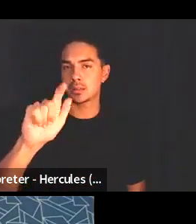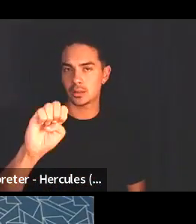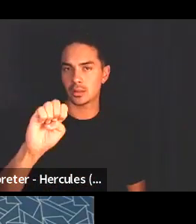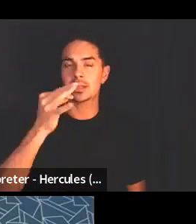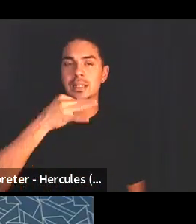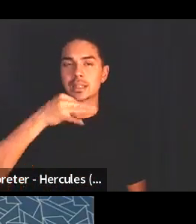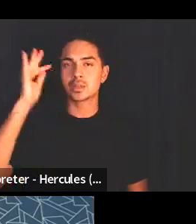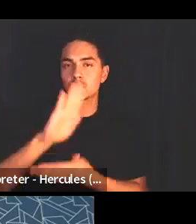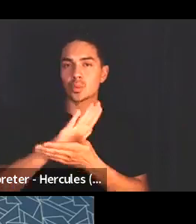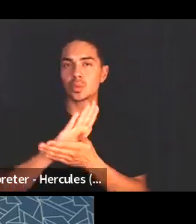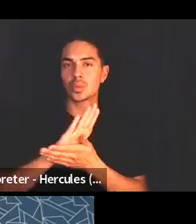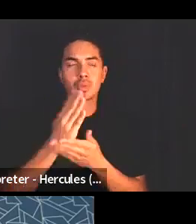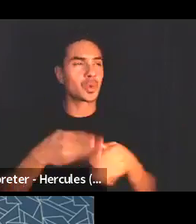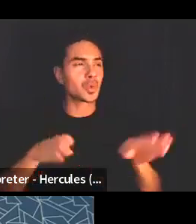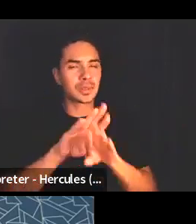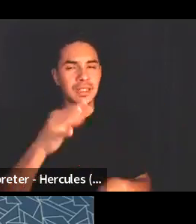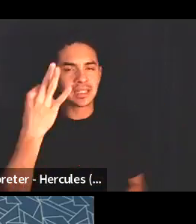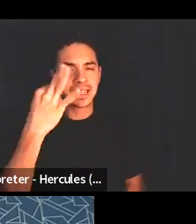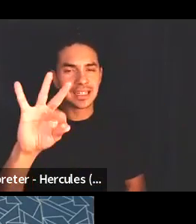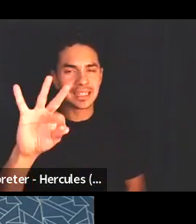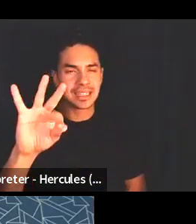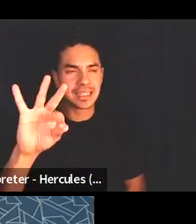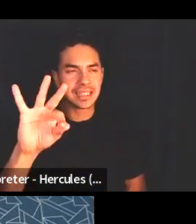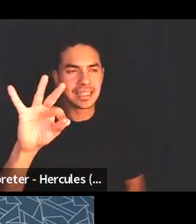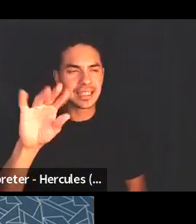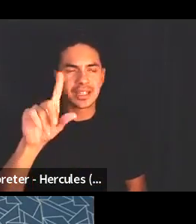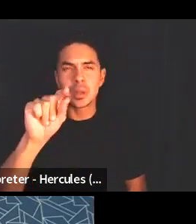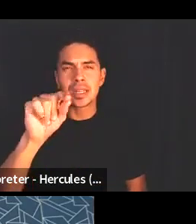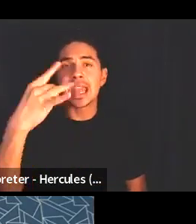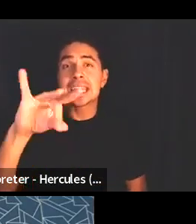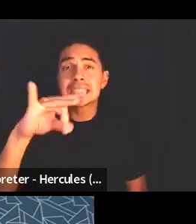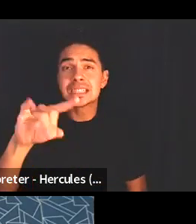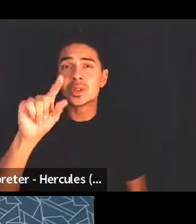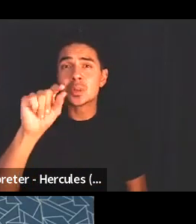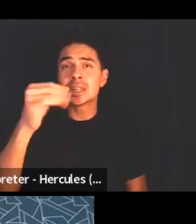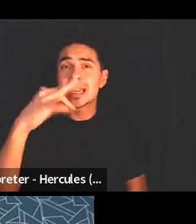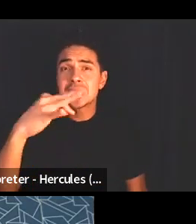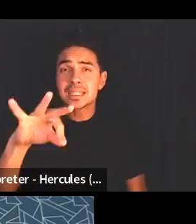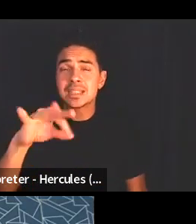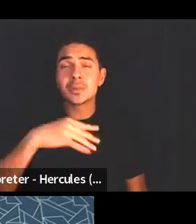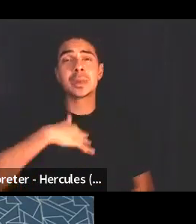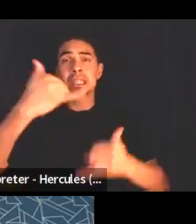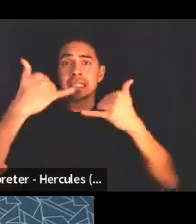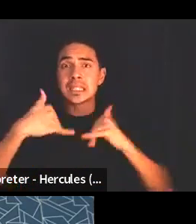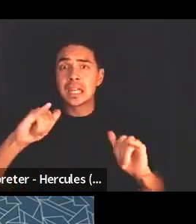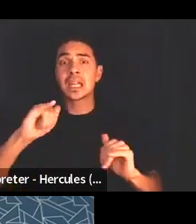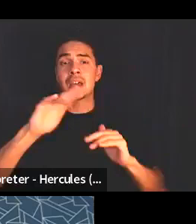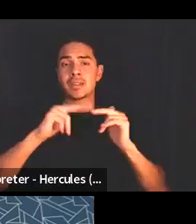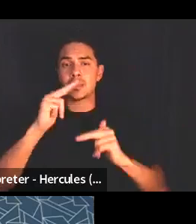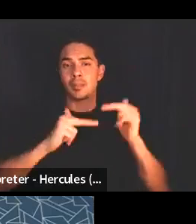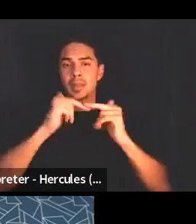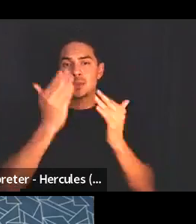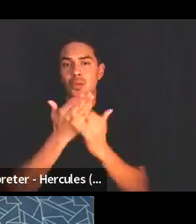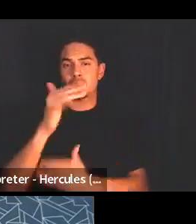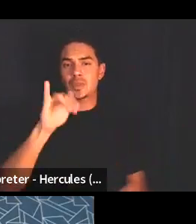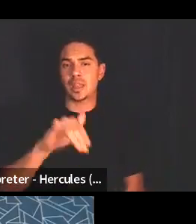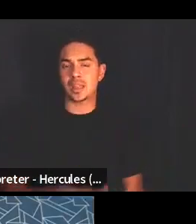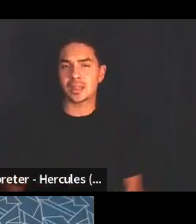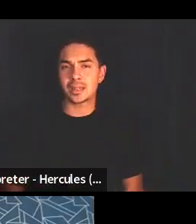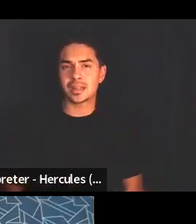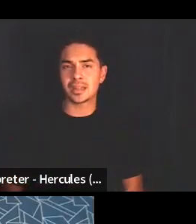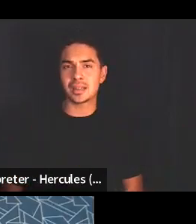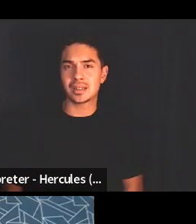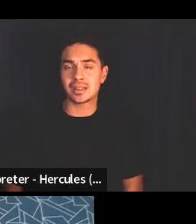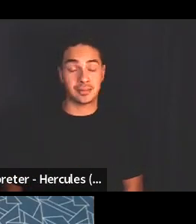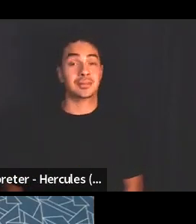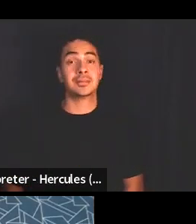2019 or 18, and we're still rebuilding that. And I think we need to give each other and ourselves